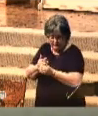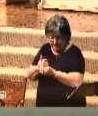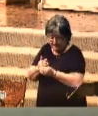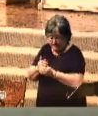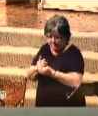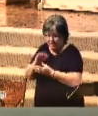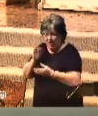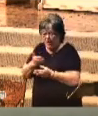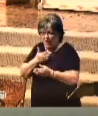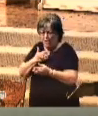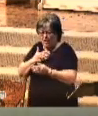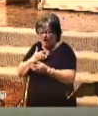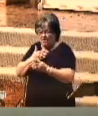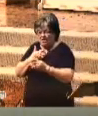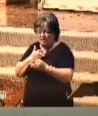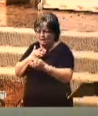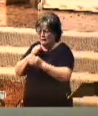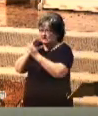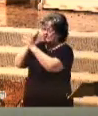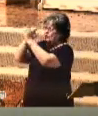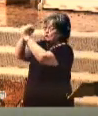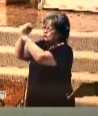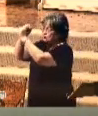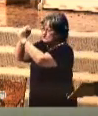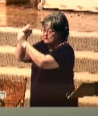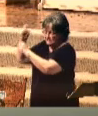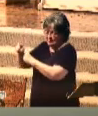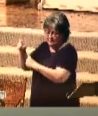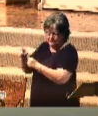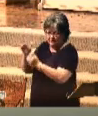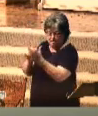Our devotion needs to be to Jesus Christ.